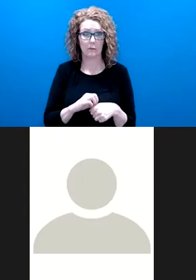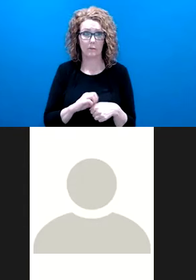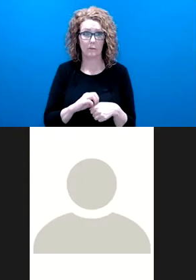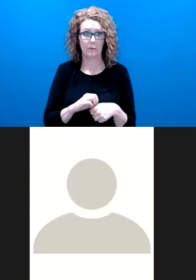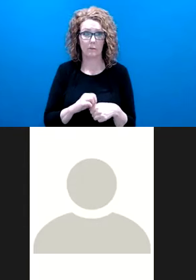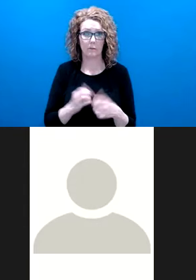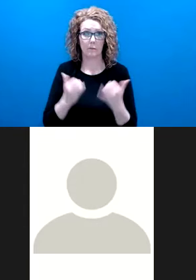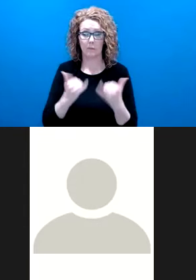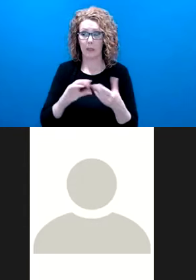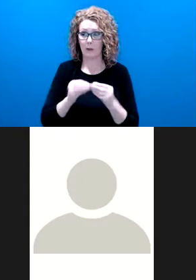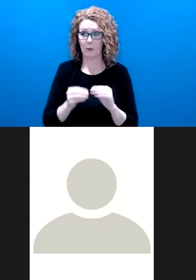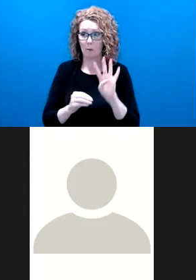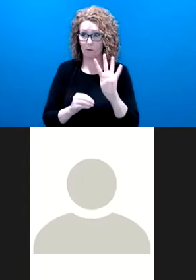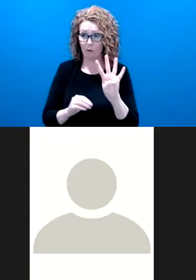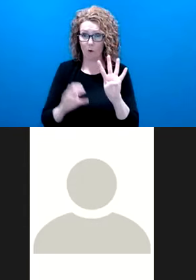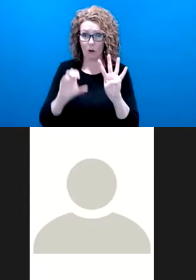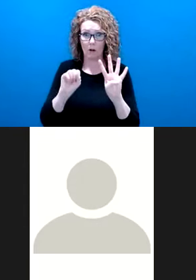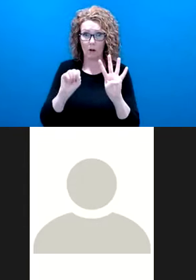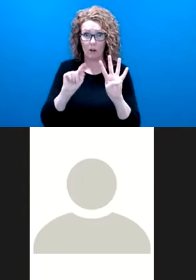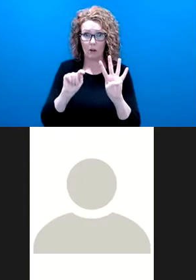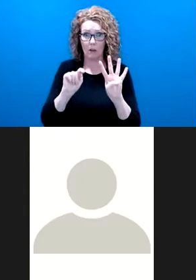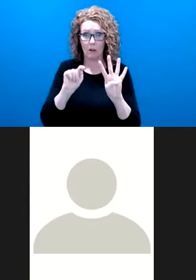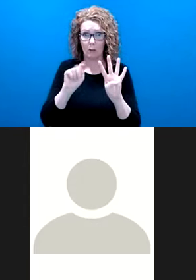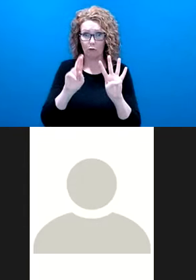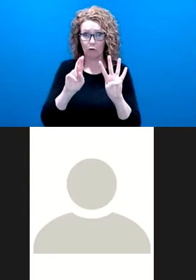Let's talk about structural competency.